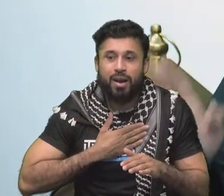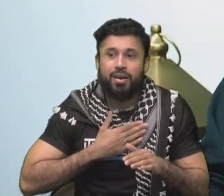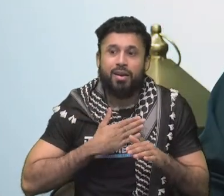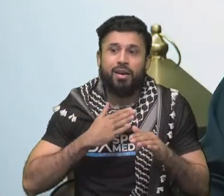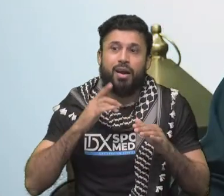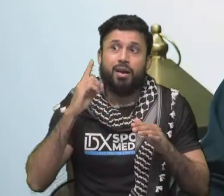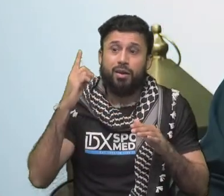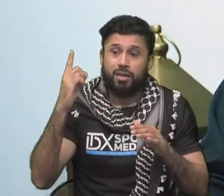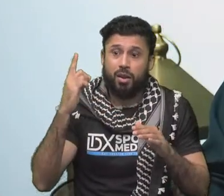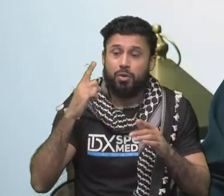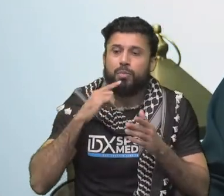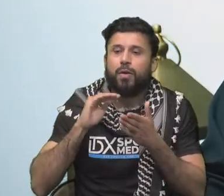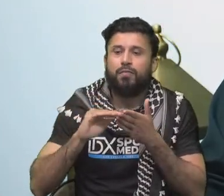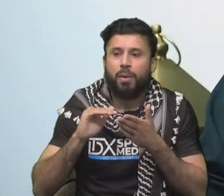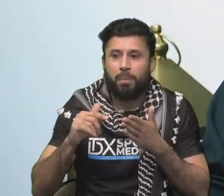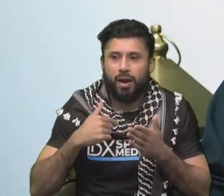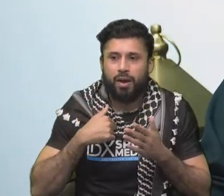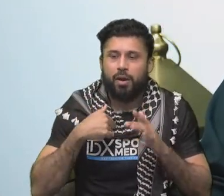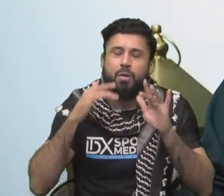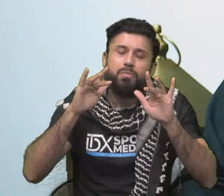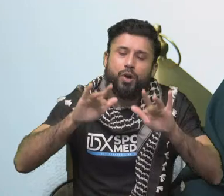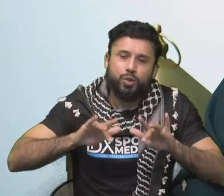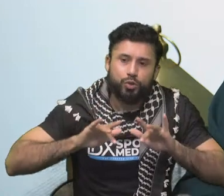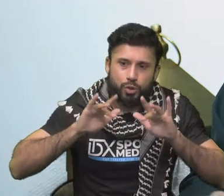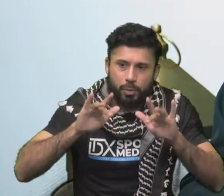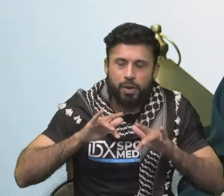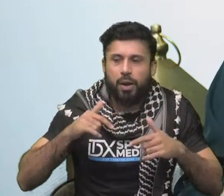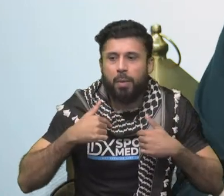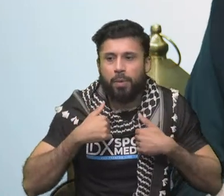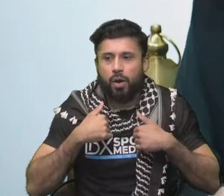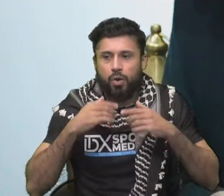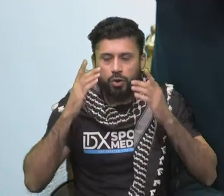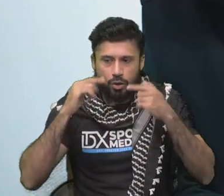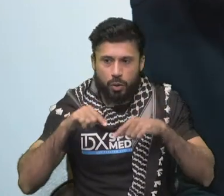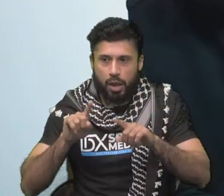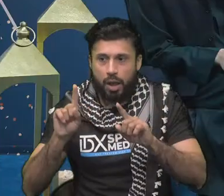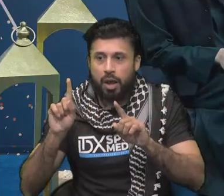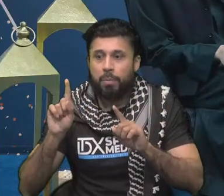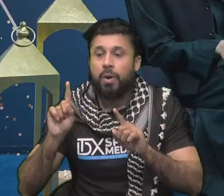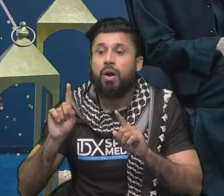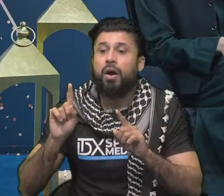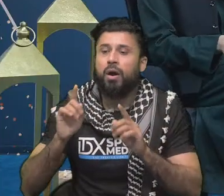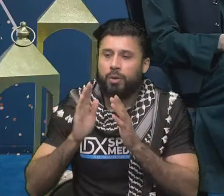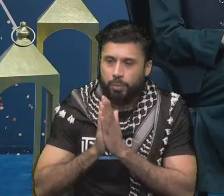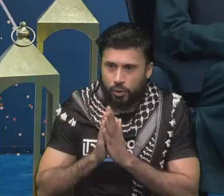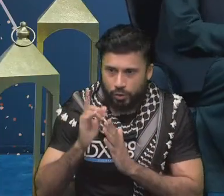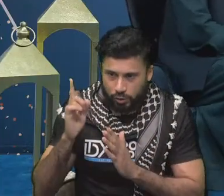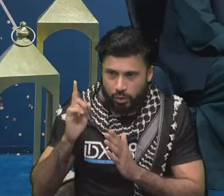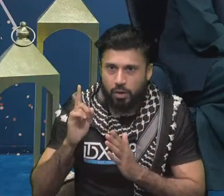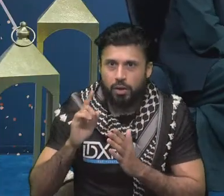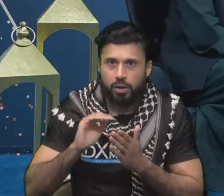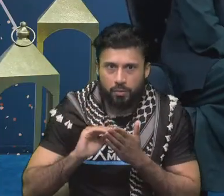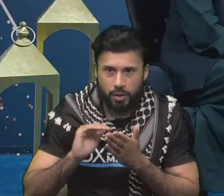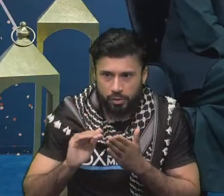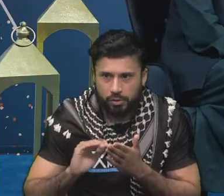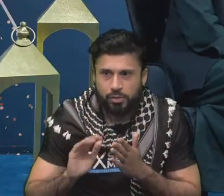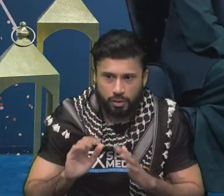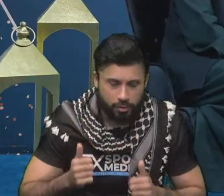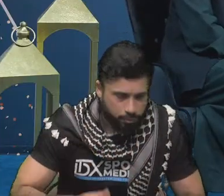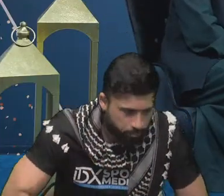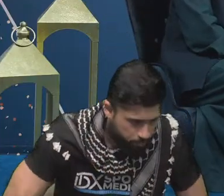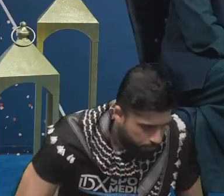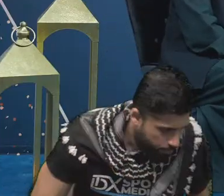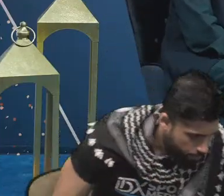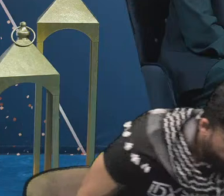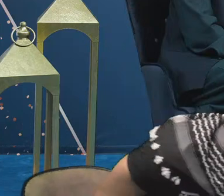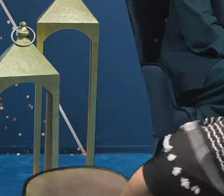forgiving. I know Allah is merciful. And I turn to Allah subhanahu wa ta'ala with that. Shaykh, to close this chapter, inshallah ta'ala, I want to give the brothers and sisters a message